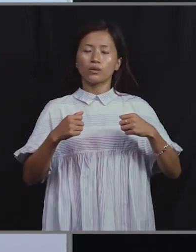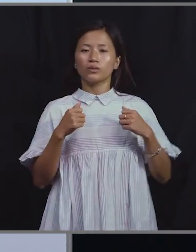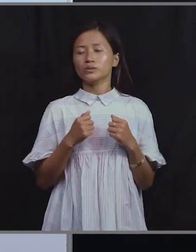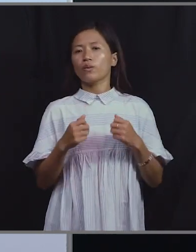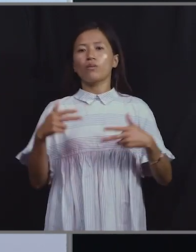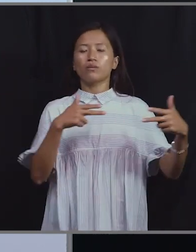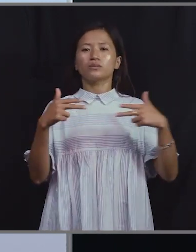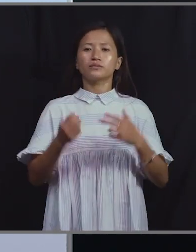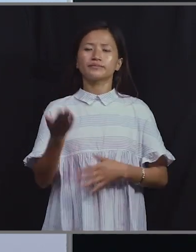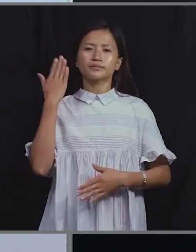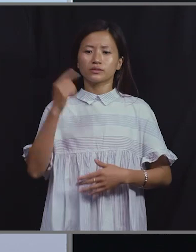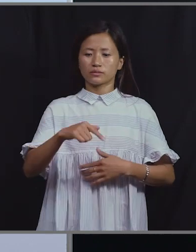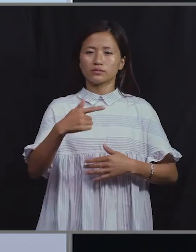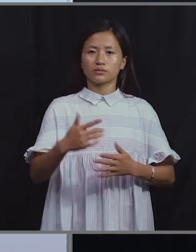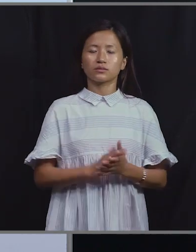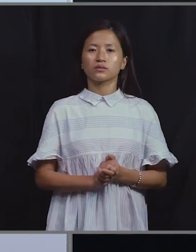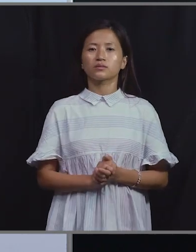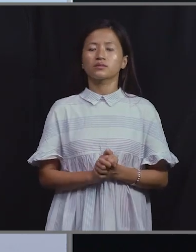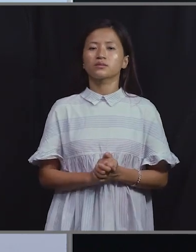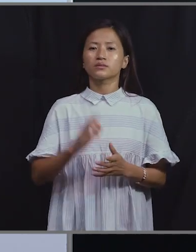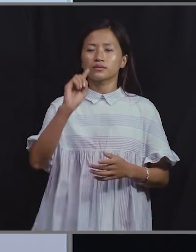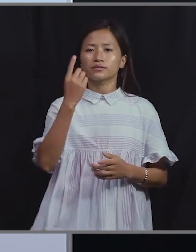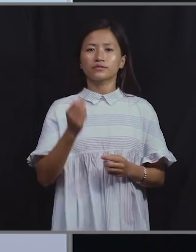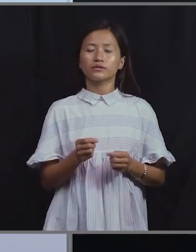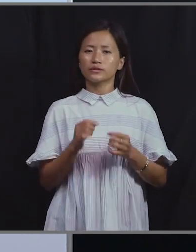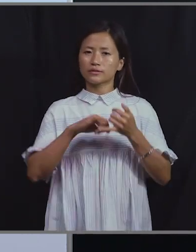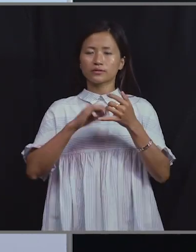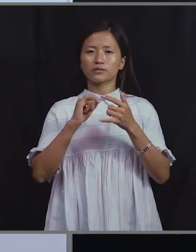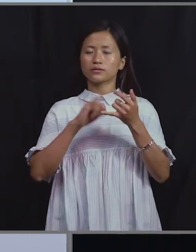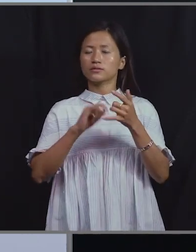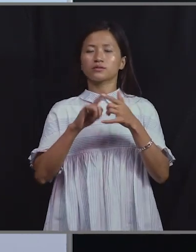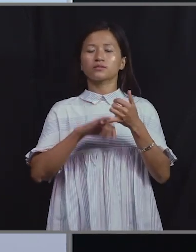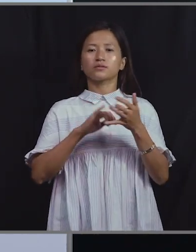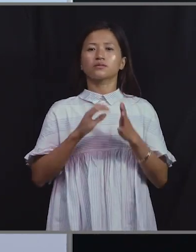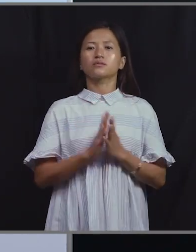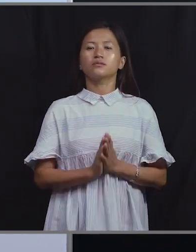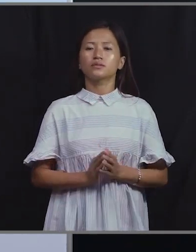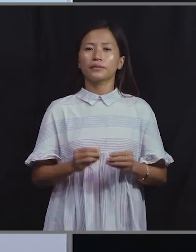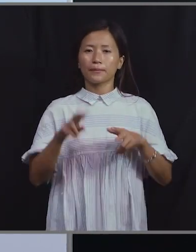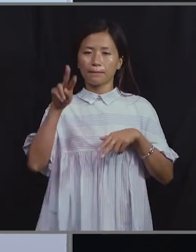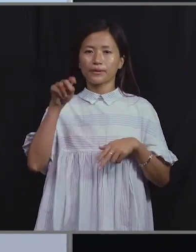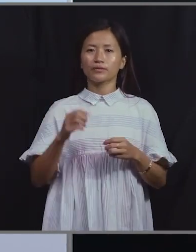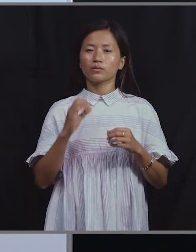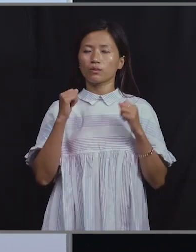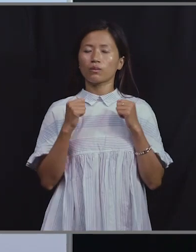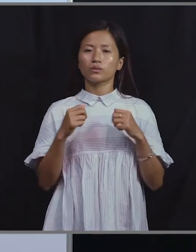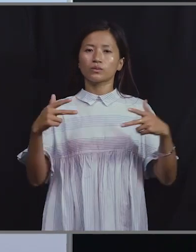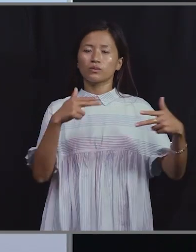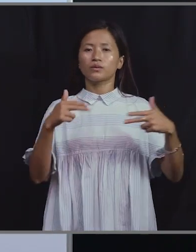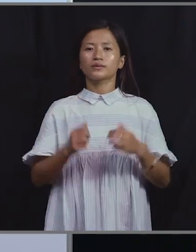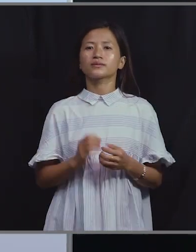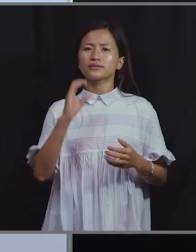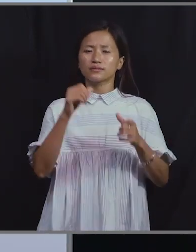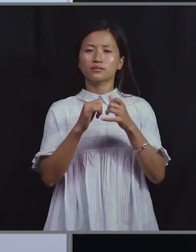continue from the previous session. Okay, in the first session we talk about Cold War, the meaning of Cold War, the causes of the Cold